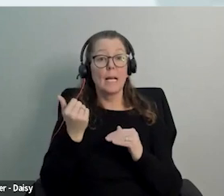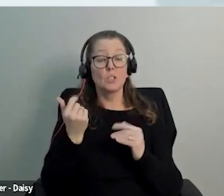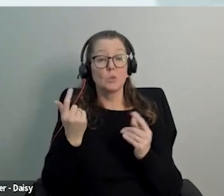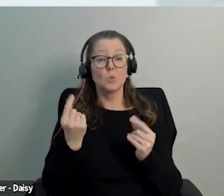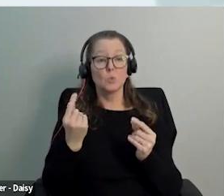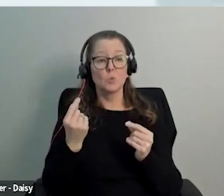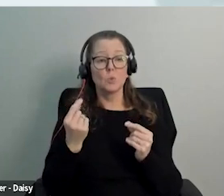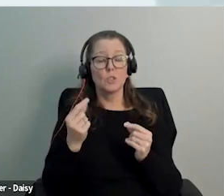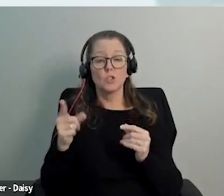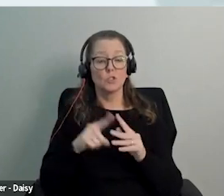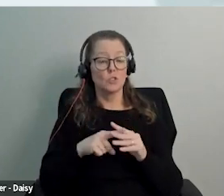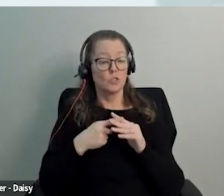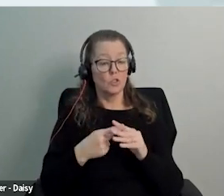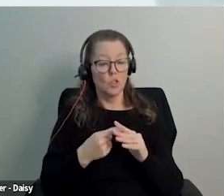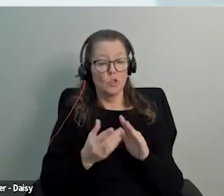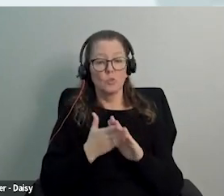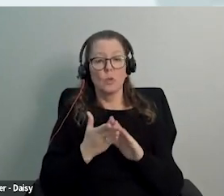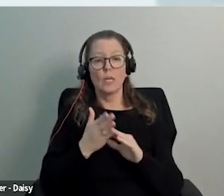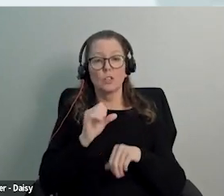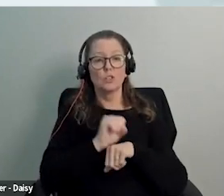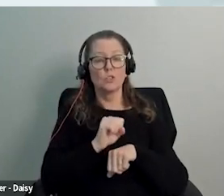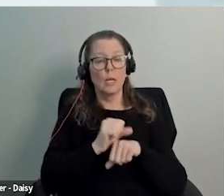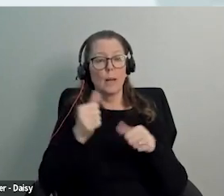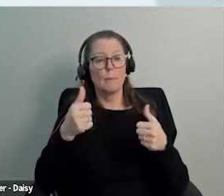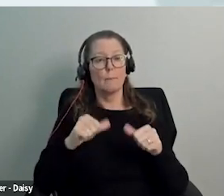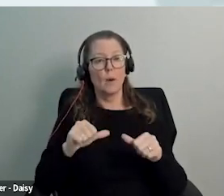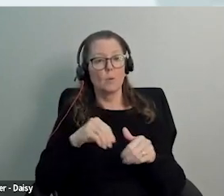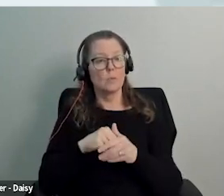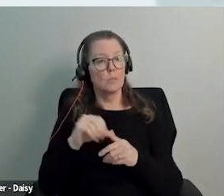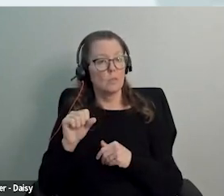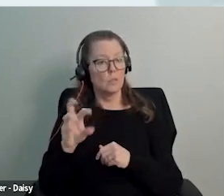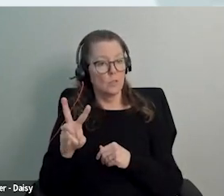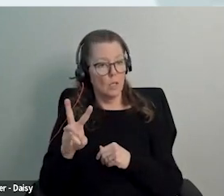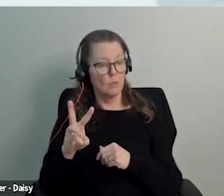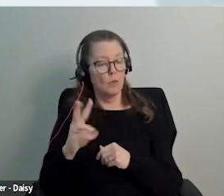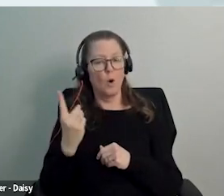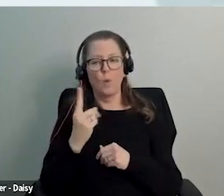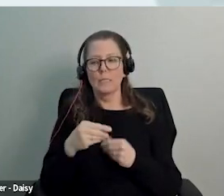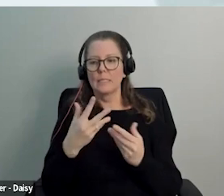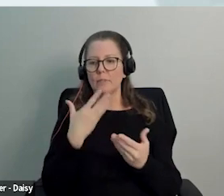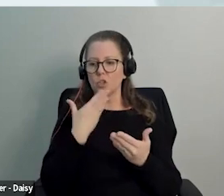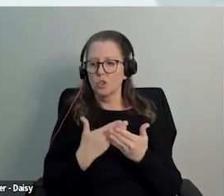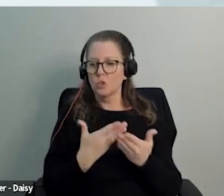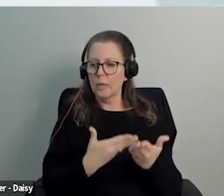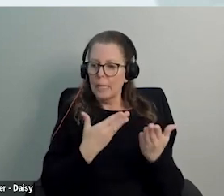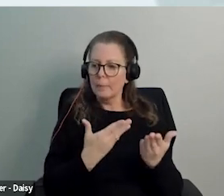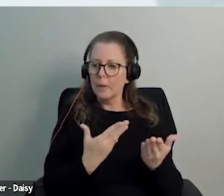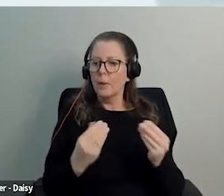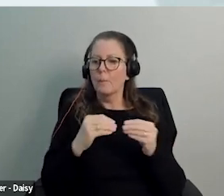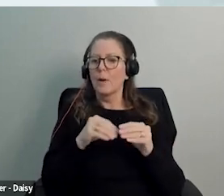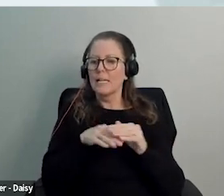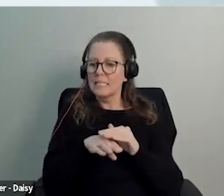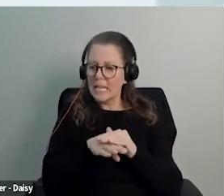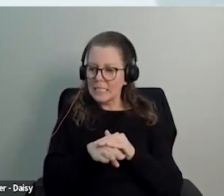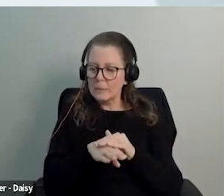she's instituted are running job postings through software that gives recommendations to make the language more accessible,